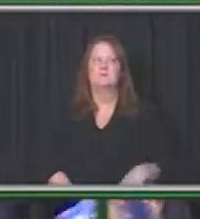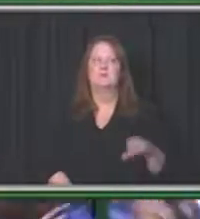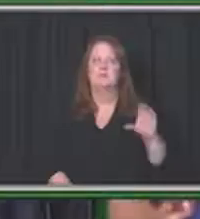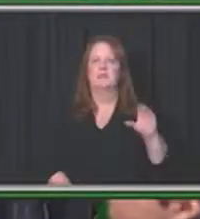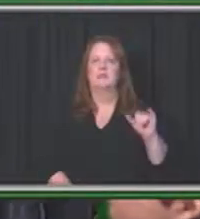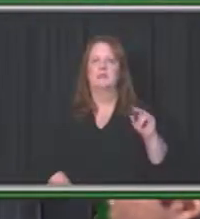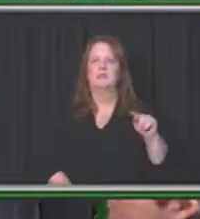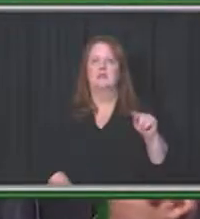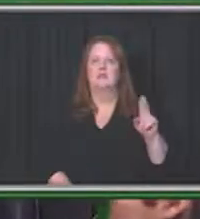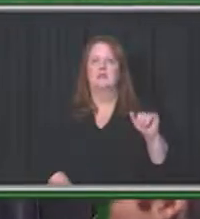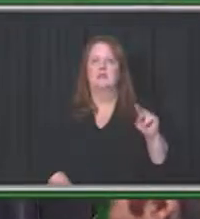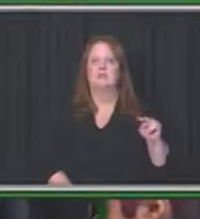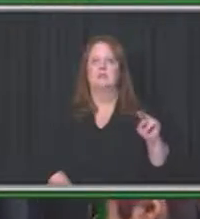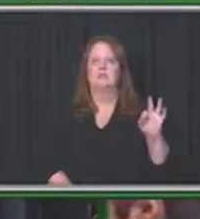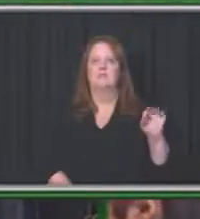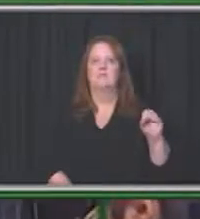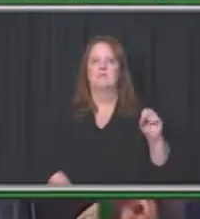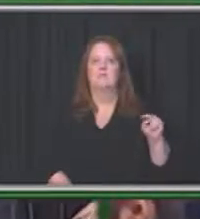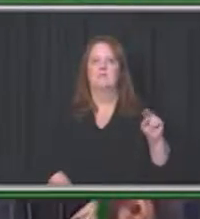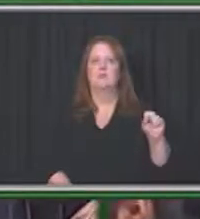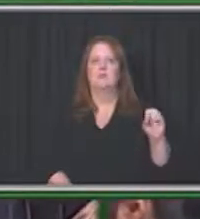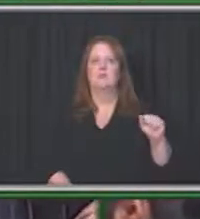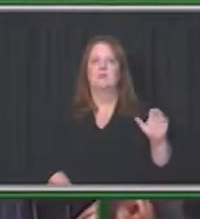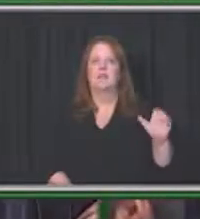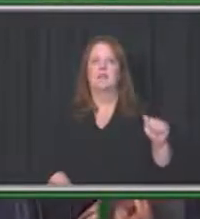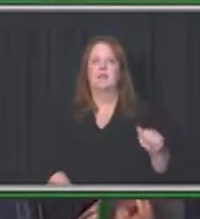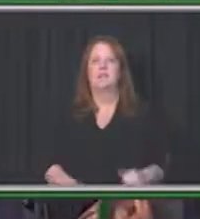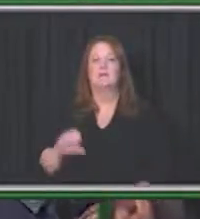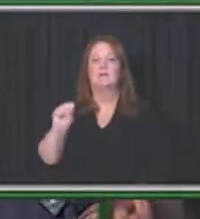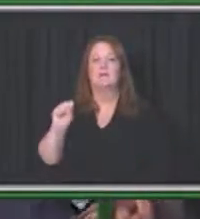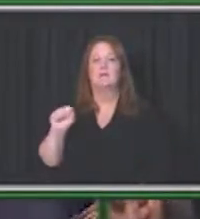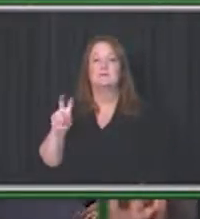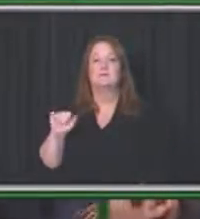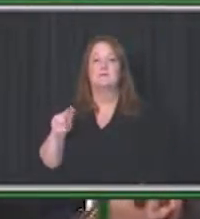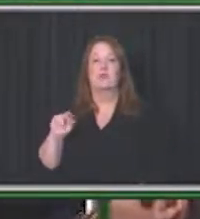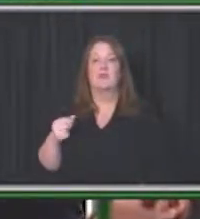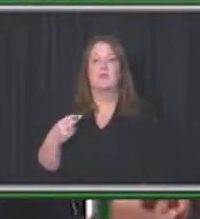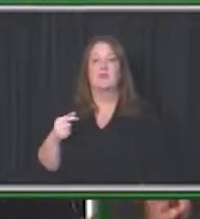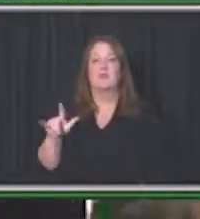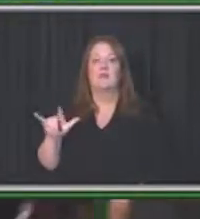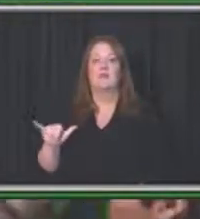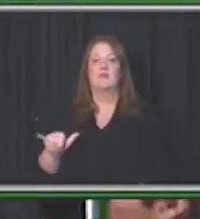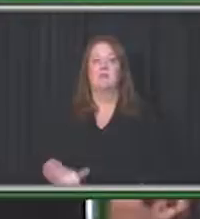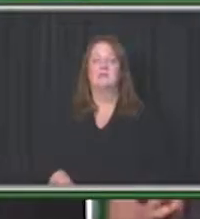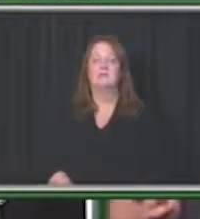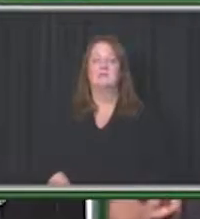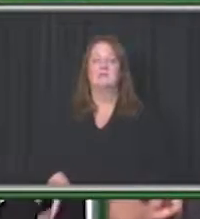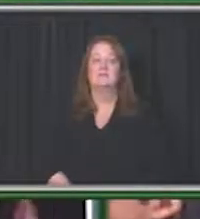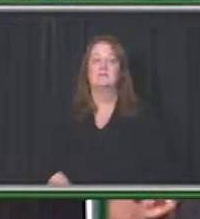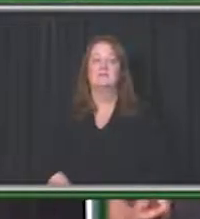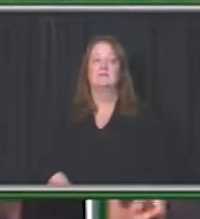Caitlin Faye Fonseca. Savannah Gully.